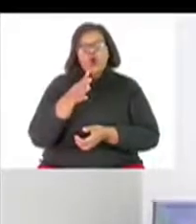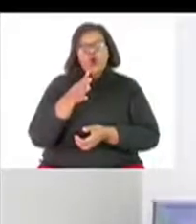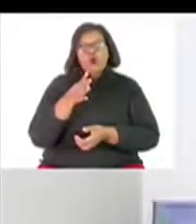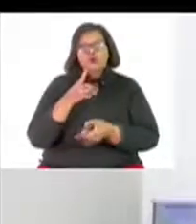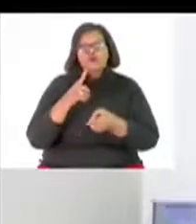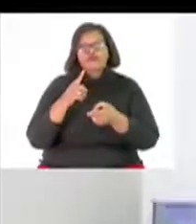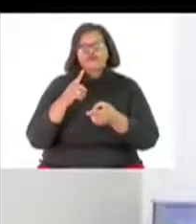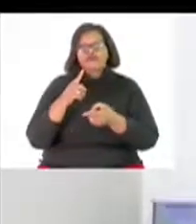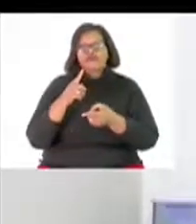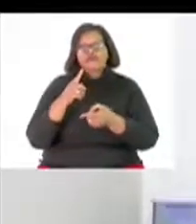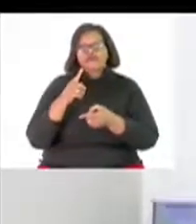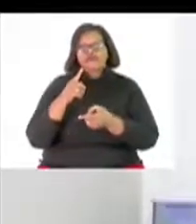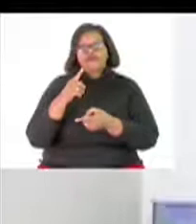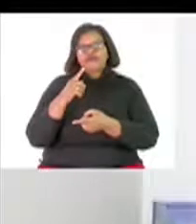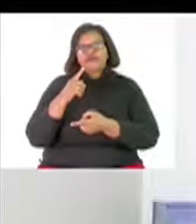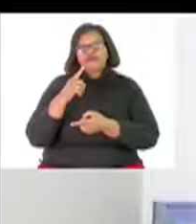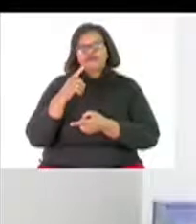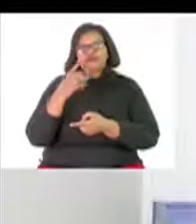4,